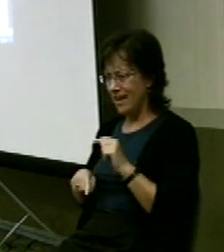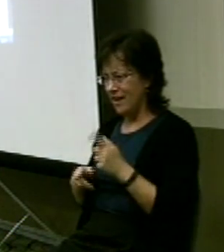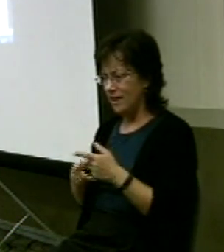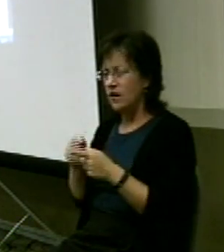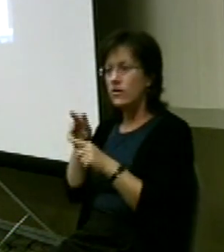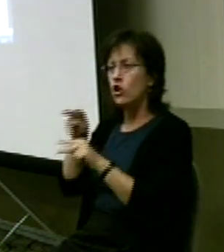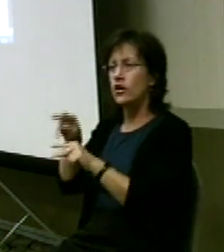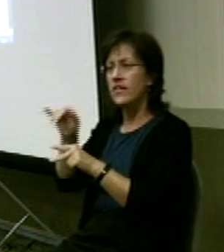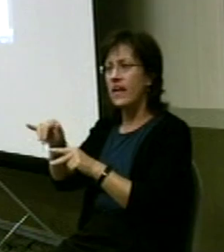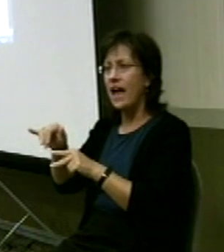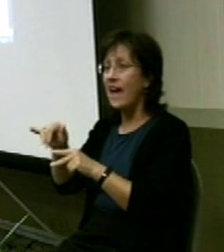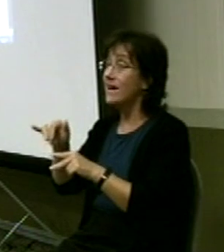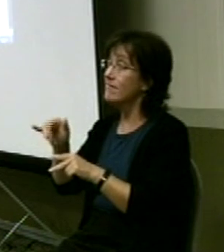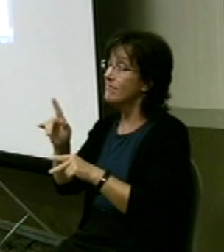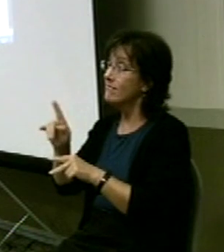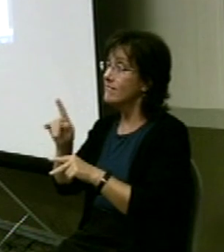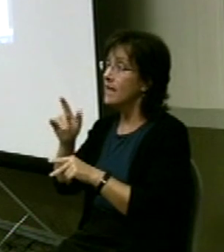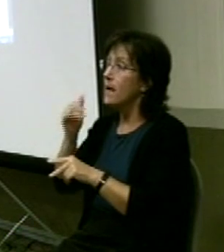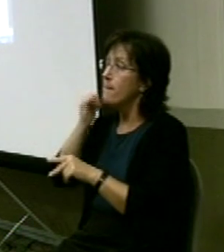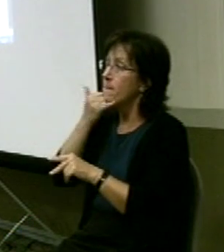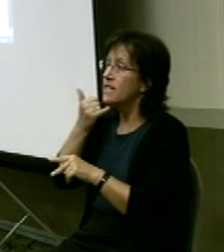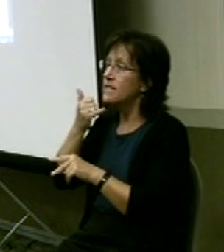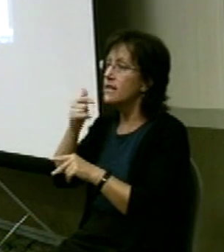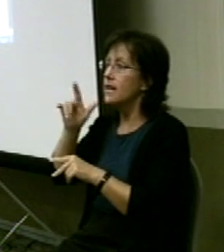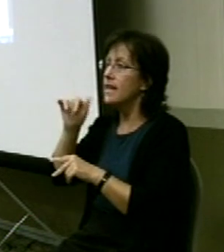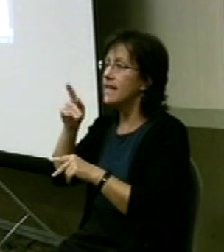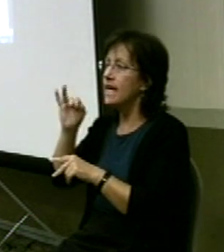just looked at this, it would be misleading.